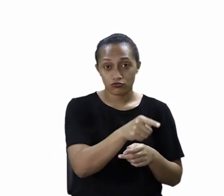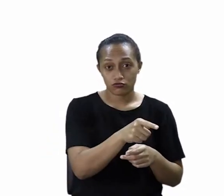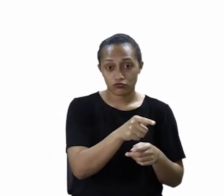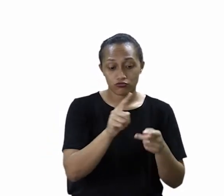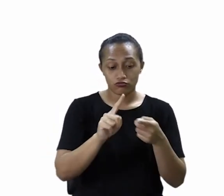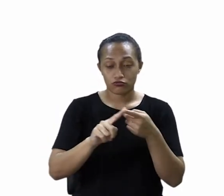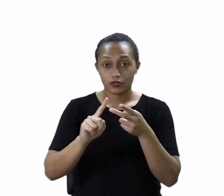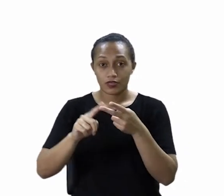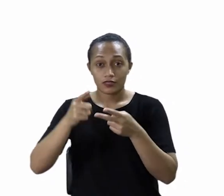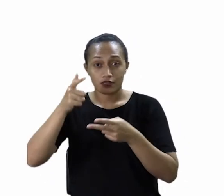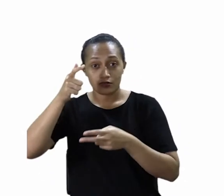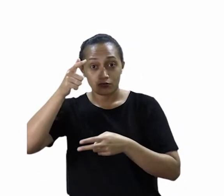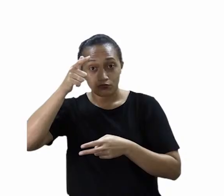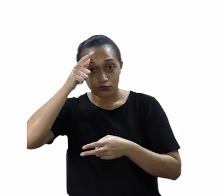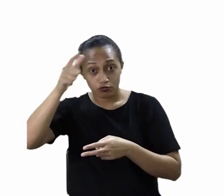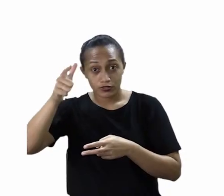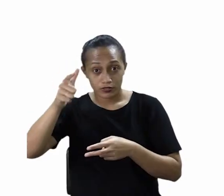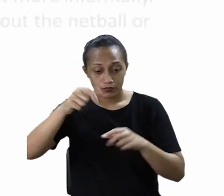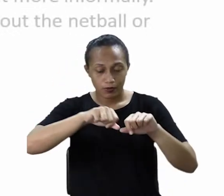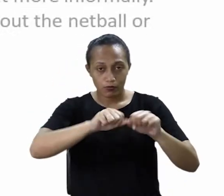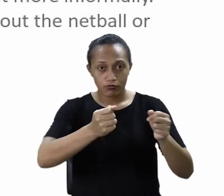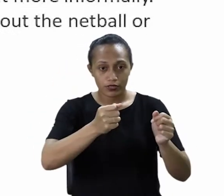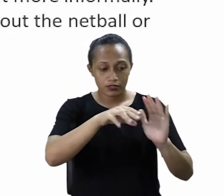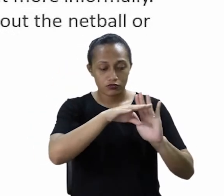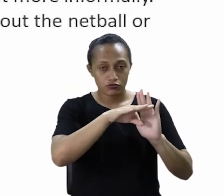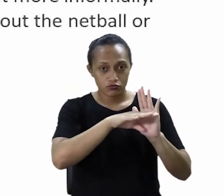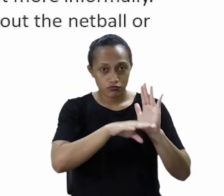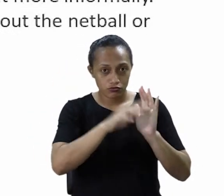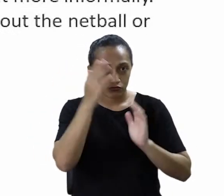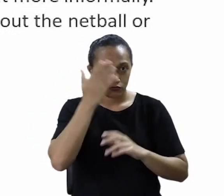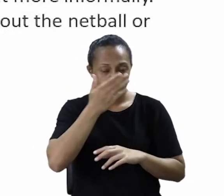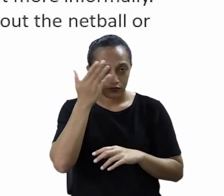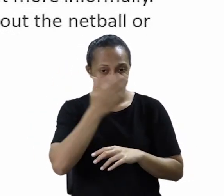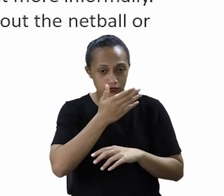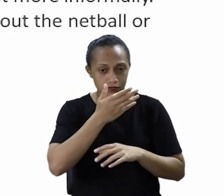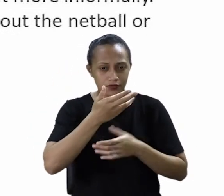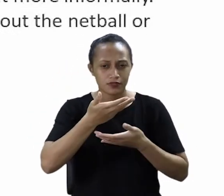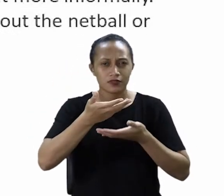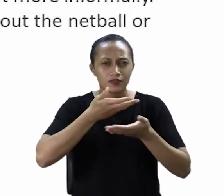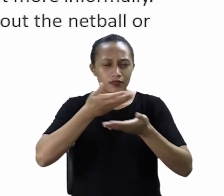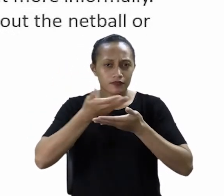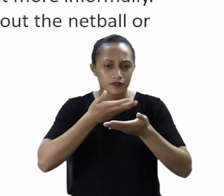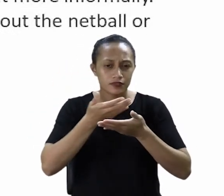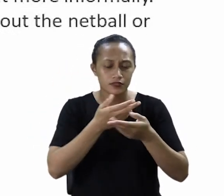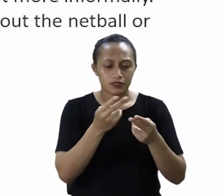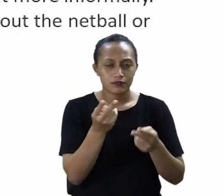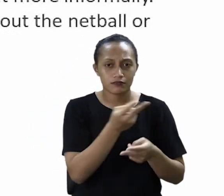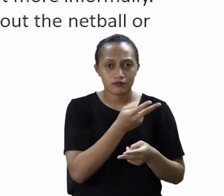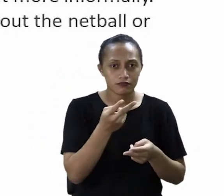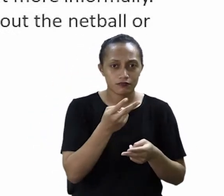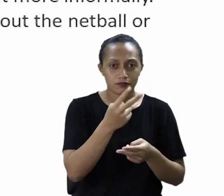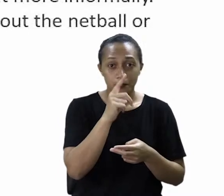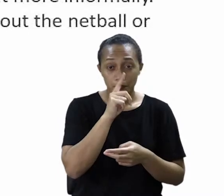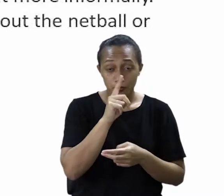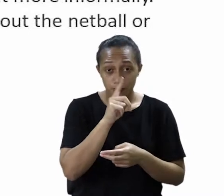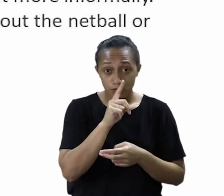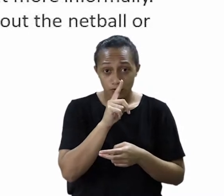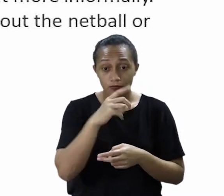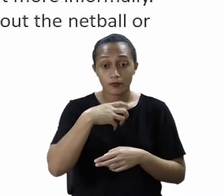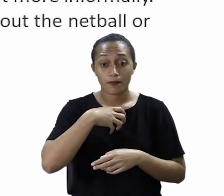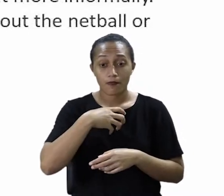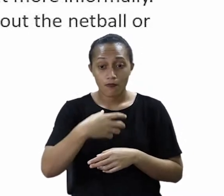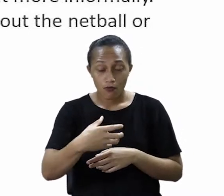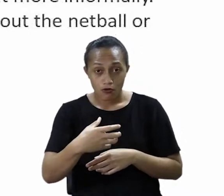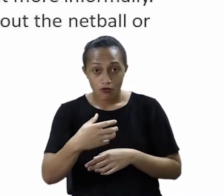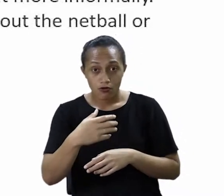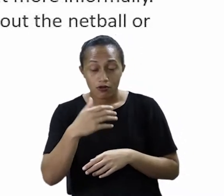principal about breaking school rules. A conversation is a talk between people, but more